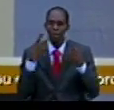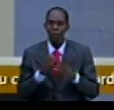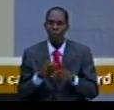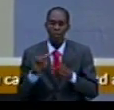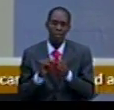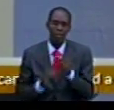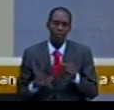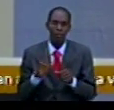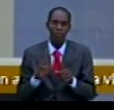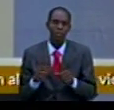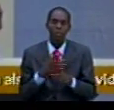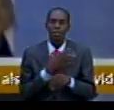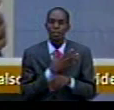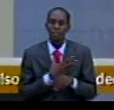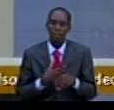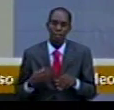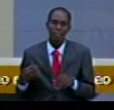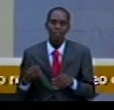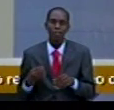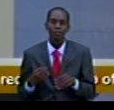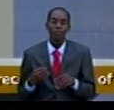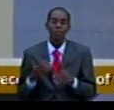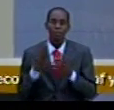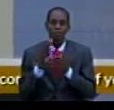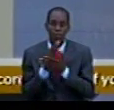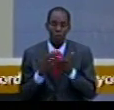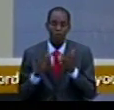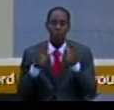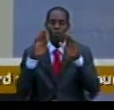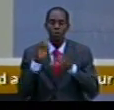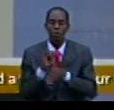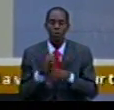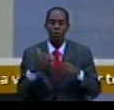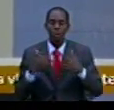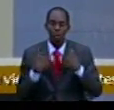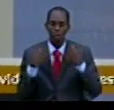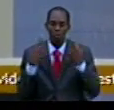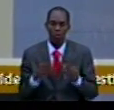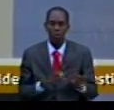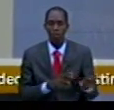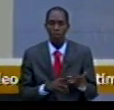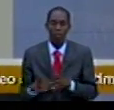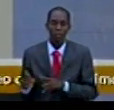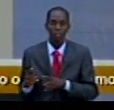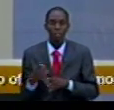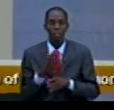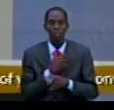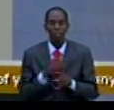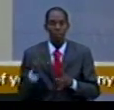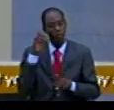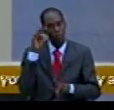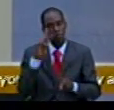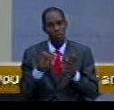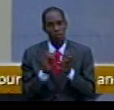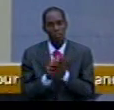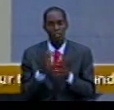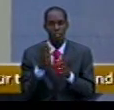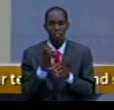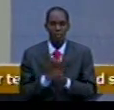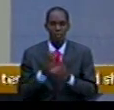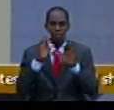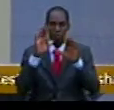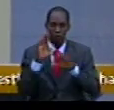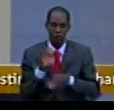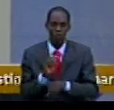And some miracles have happened already. But those who receive those miracles will testify later